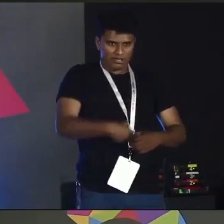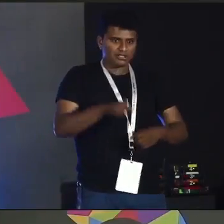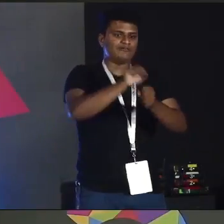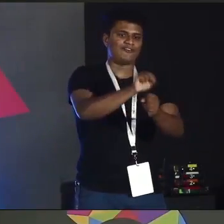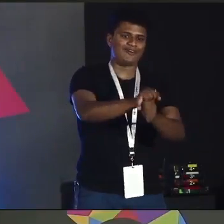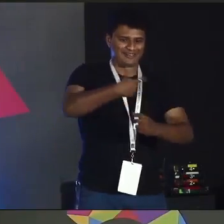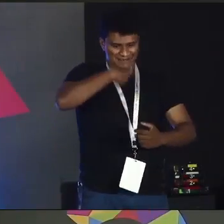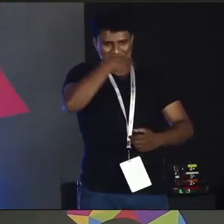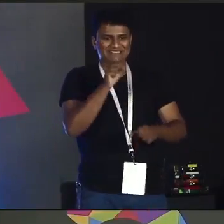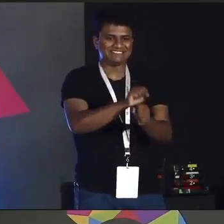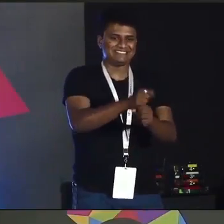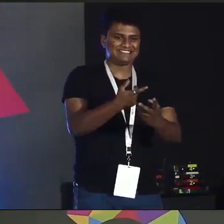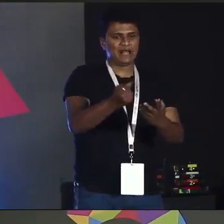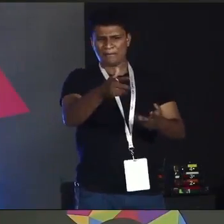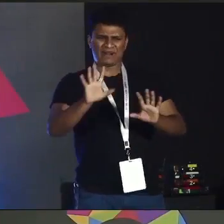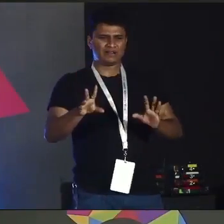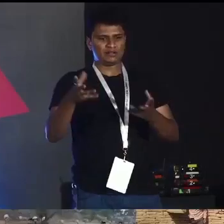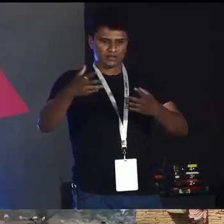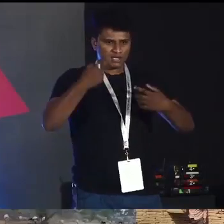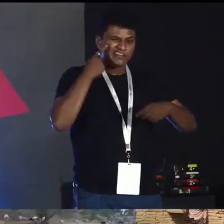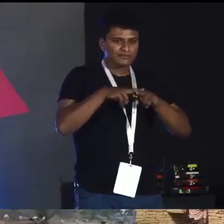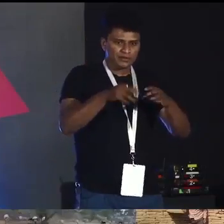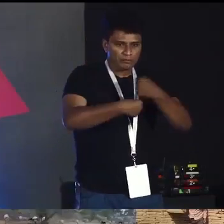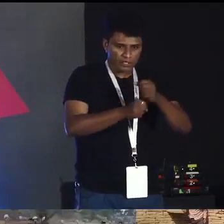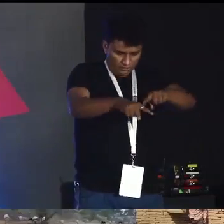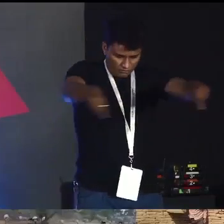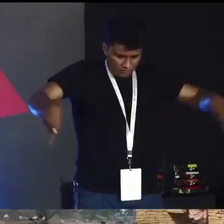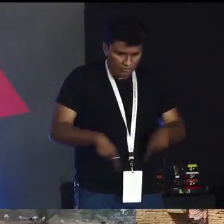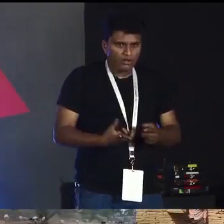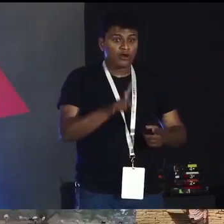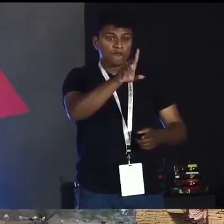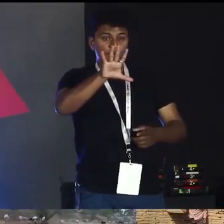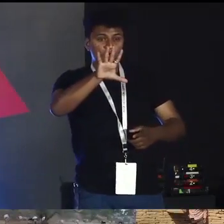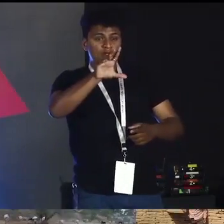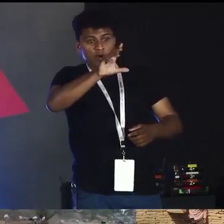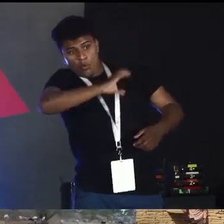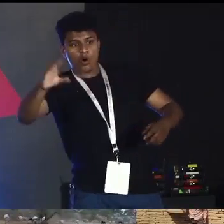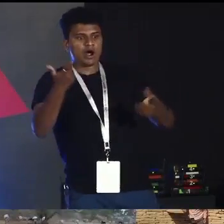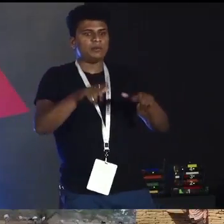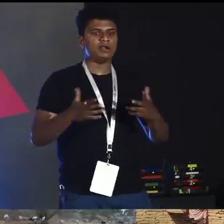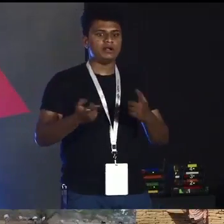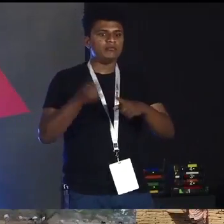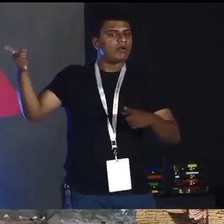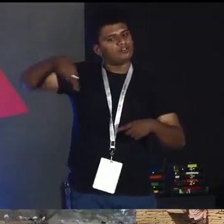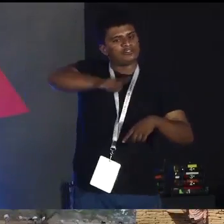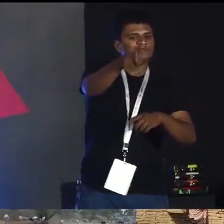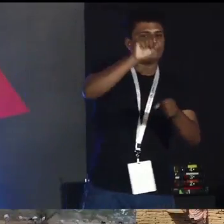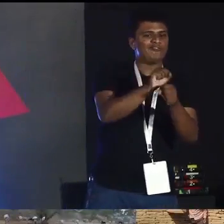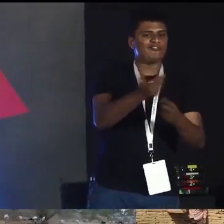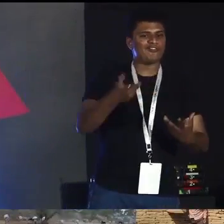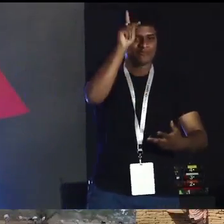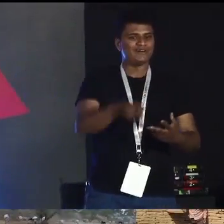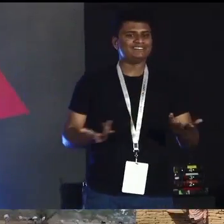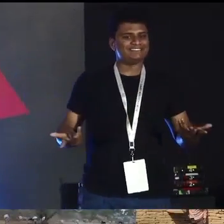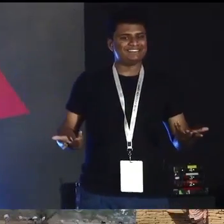material. Money, which is about 15 crore annual budget of Goonj, is for the logistics of it, because we are about 600 people and we work in